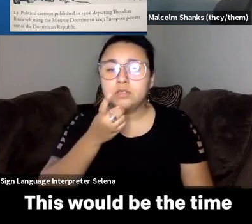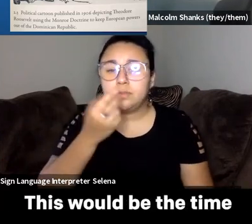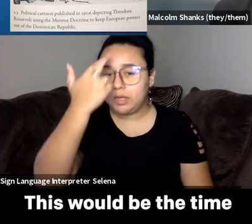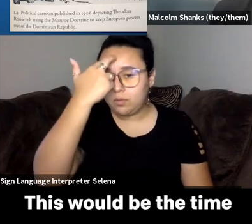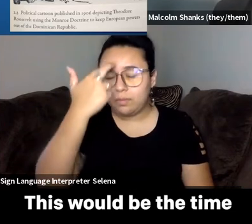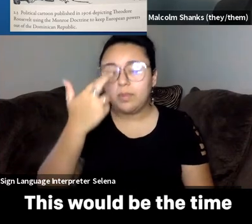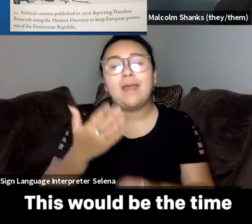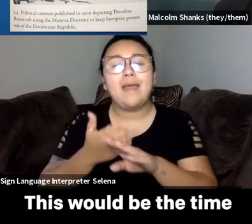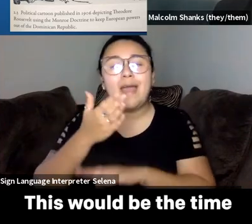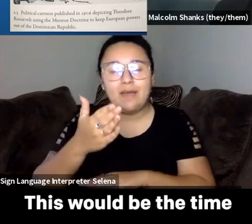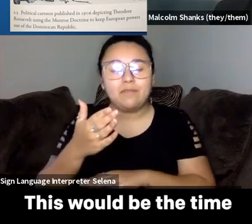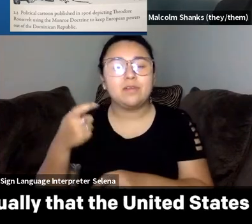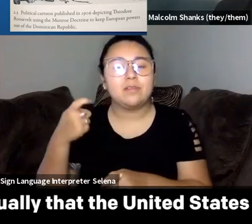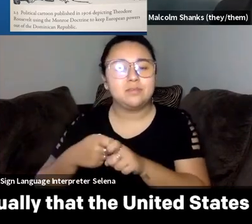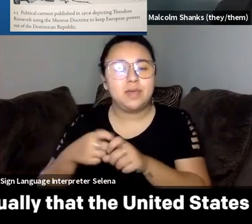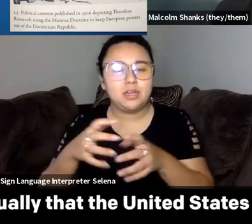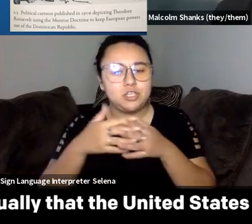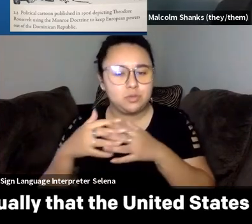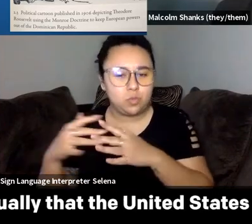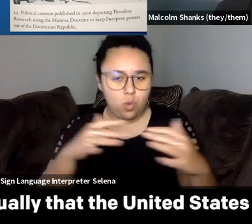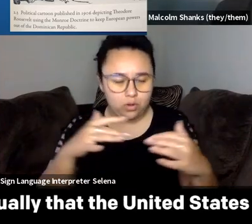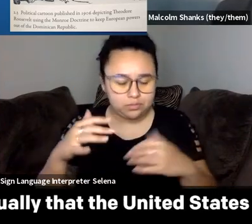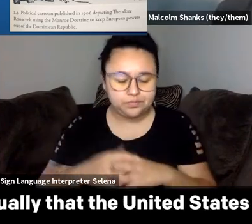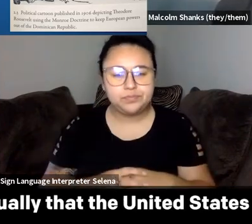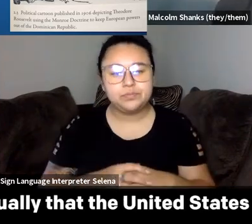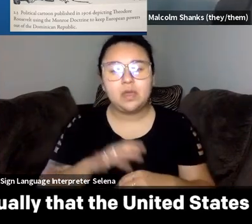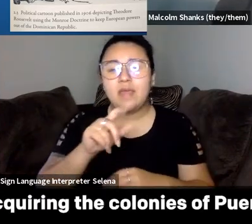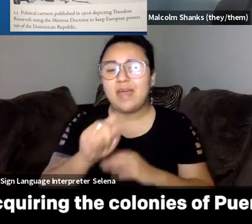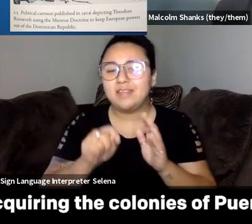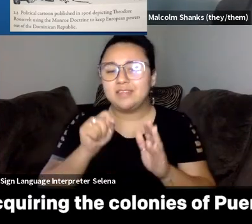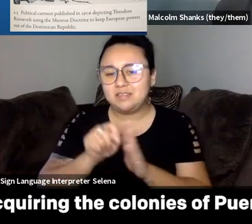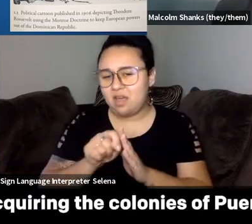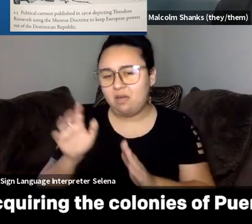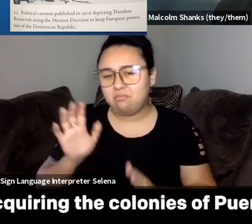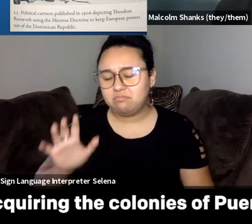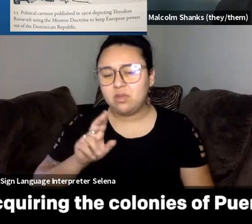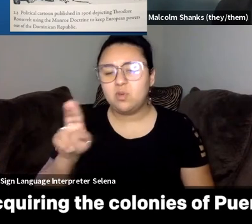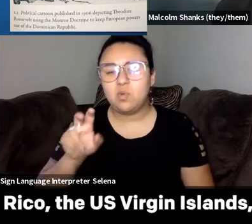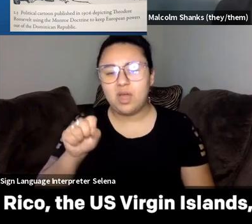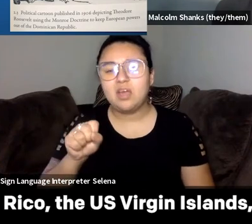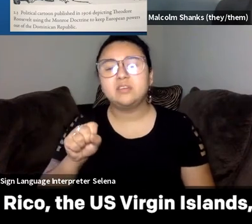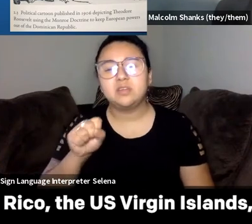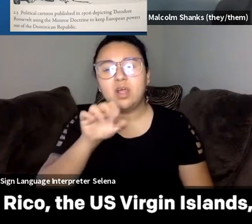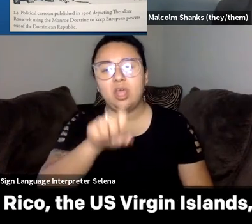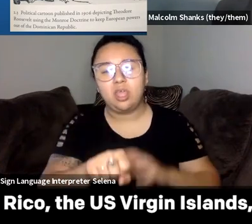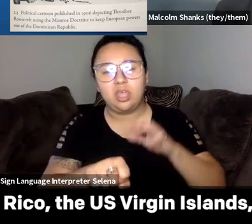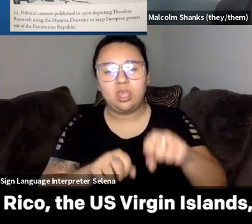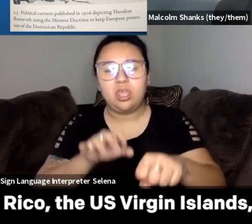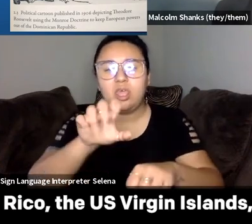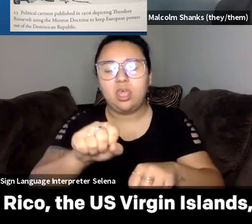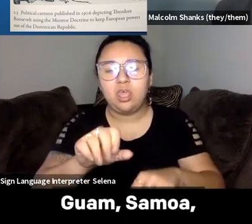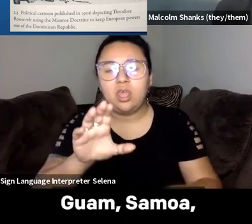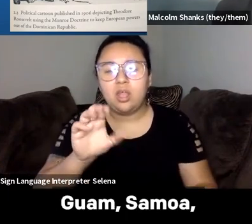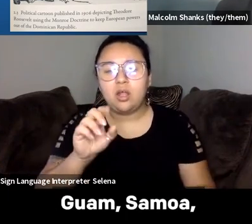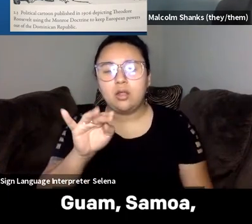This would be the time actually that the United States was acquiring the colonies of Puerto Rico, the US Virgin